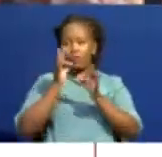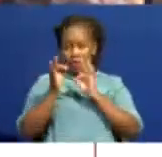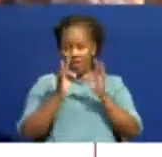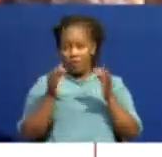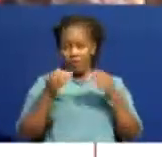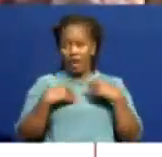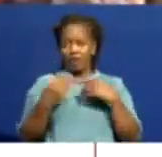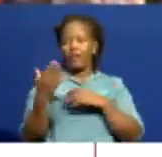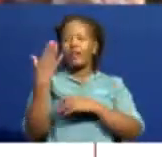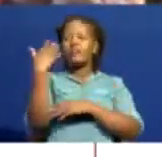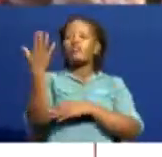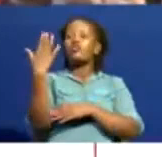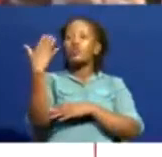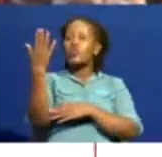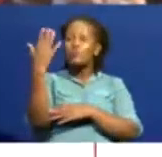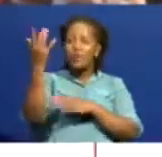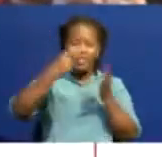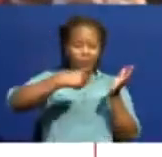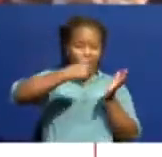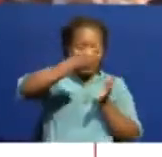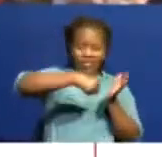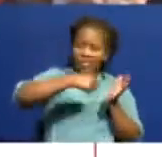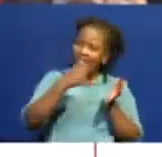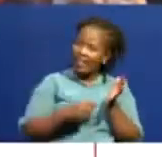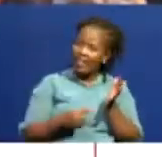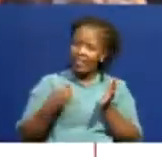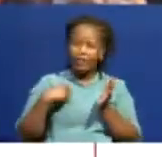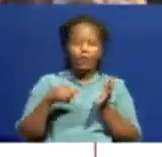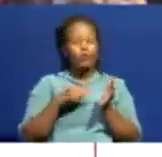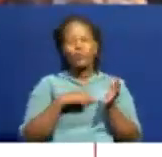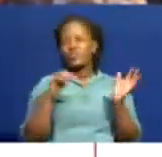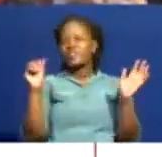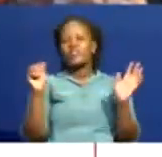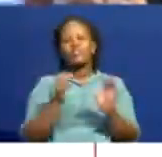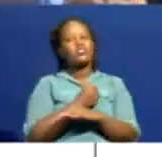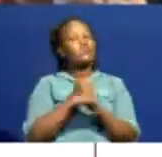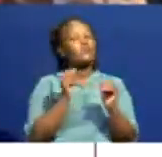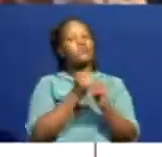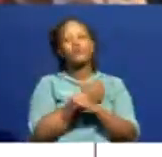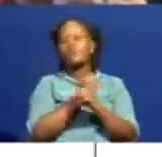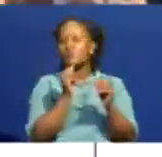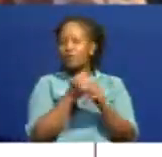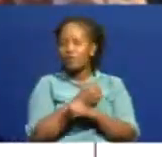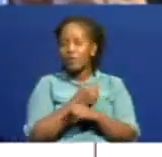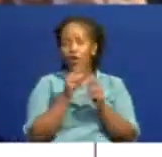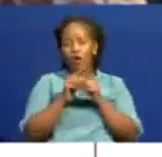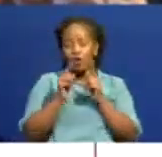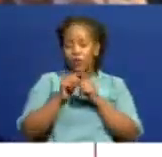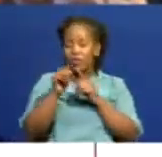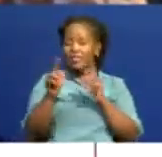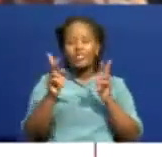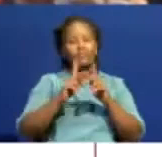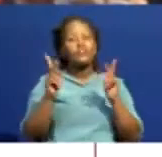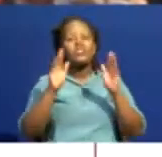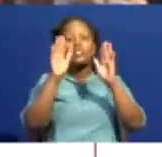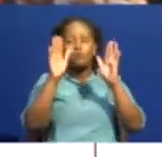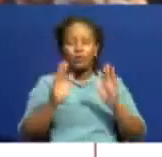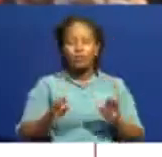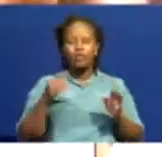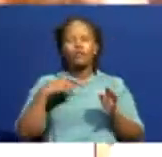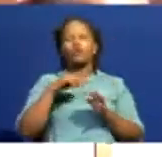saini, atuwezi kuweka. Na mimi, this is very important. We have gone to the grassroots